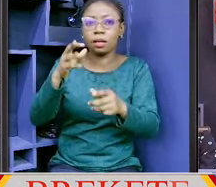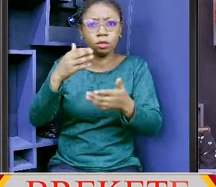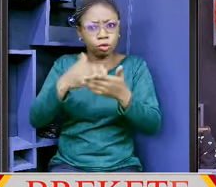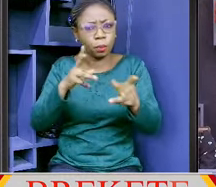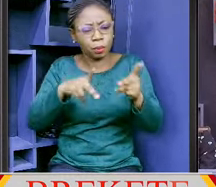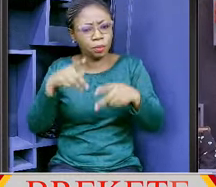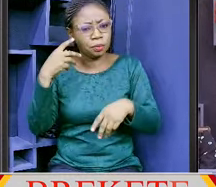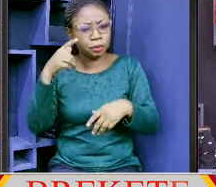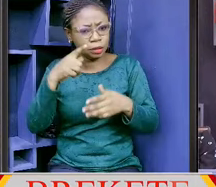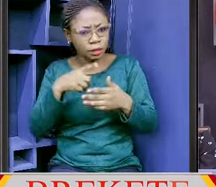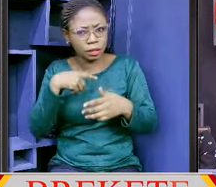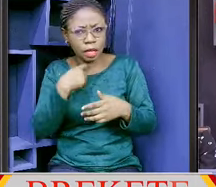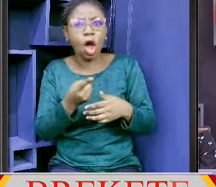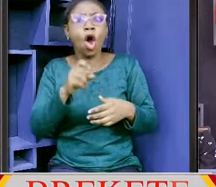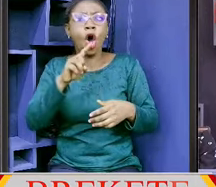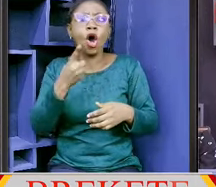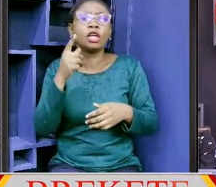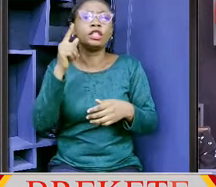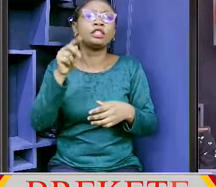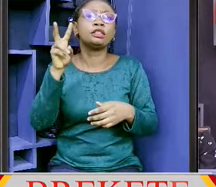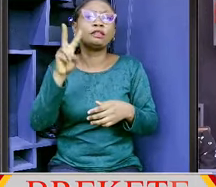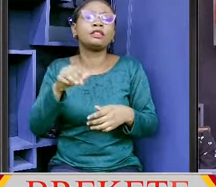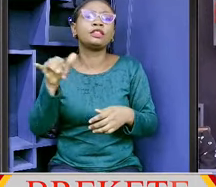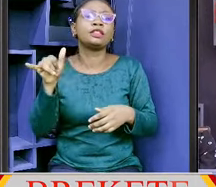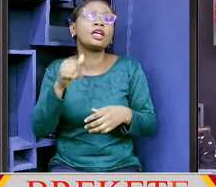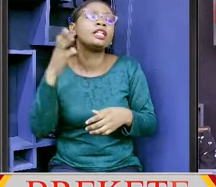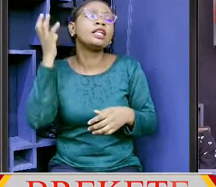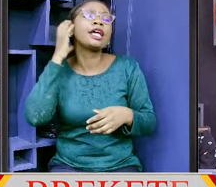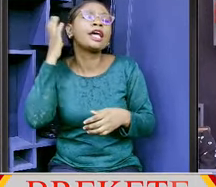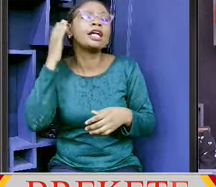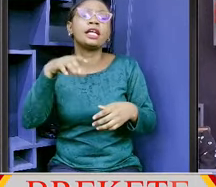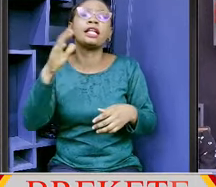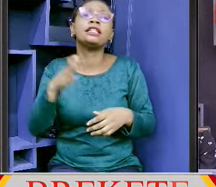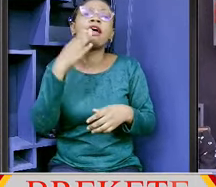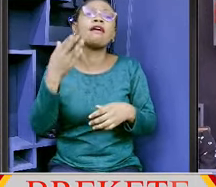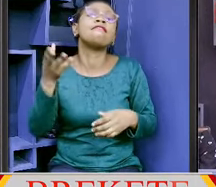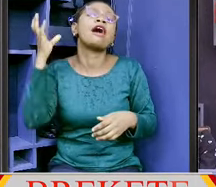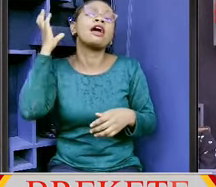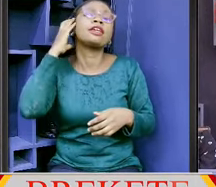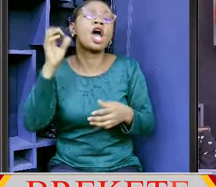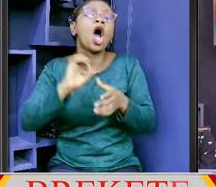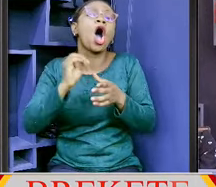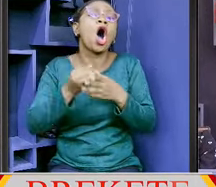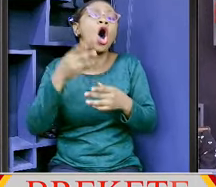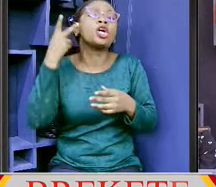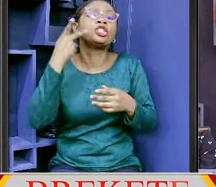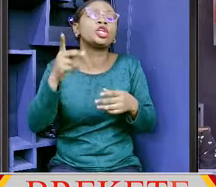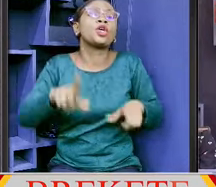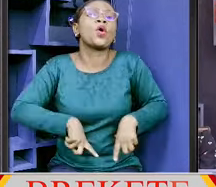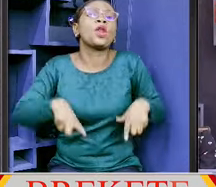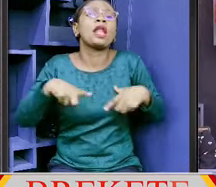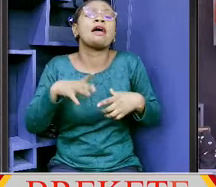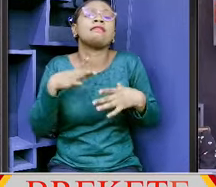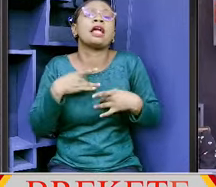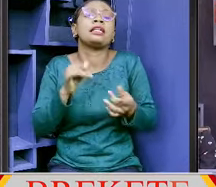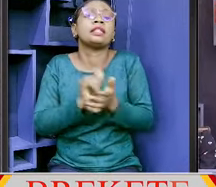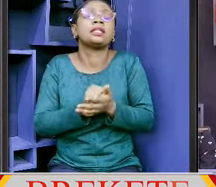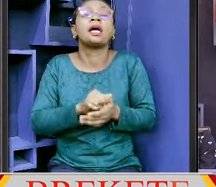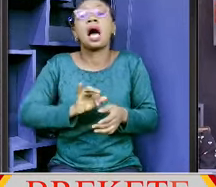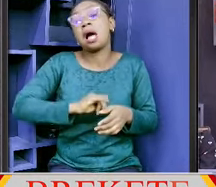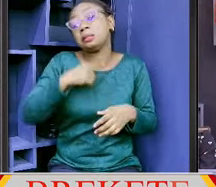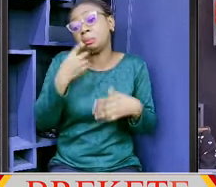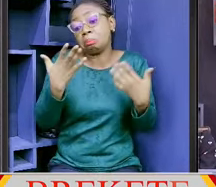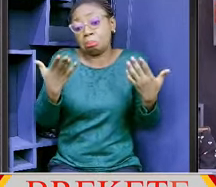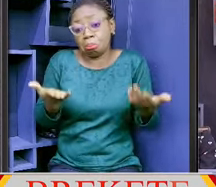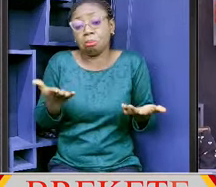say, now only television they hear or they never see, only for radio. They never hear, see you live like that. Now I'm